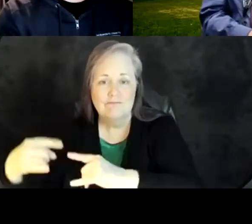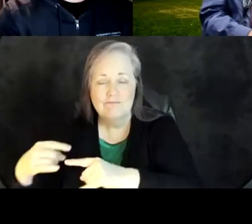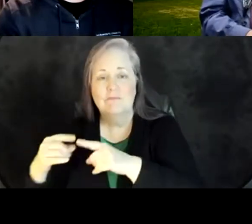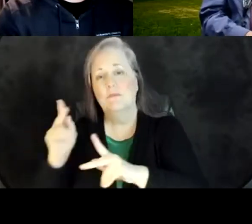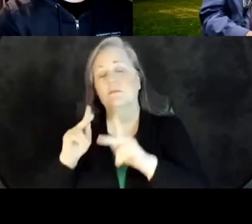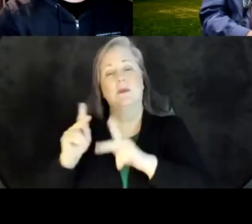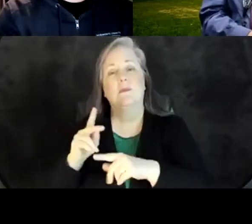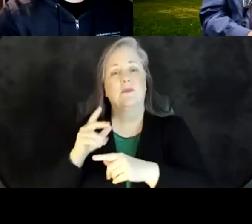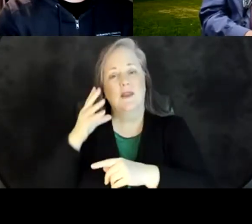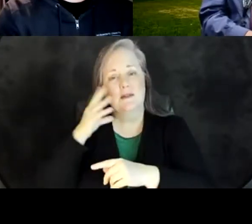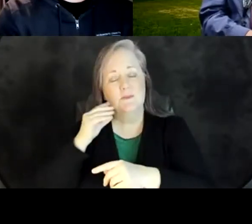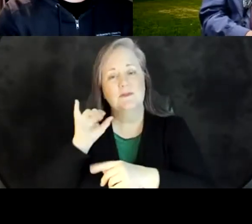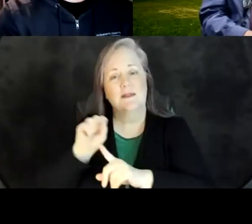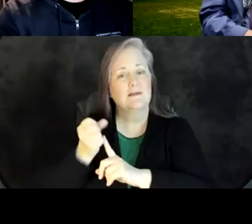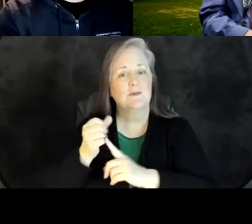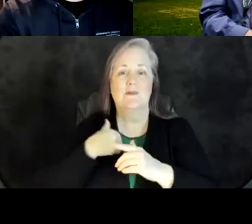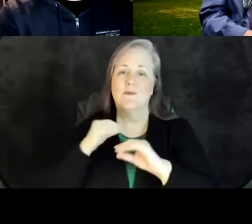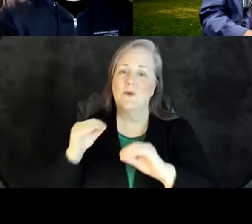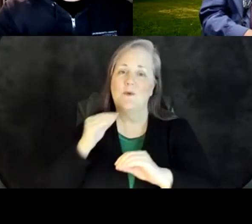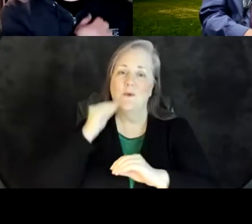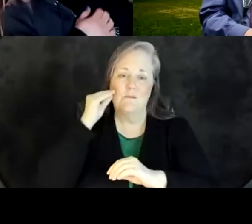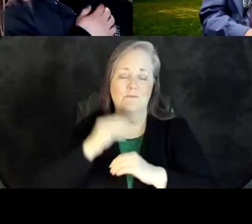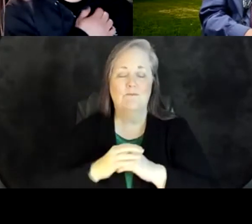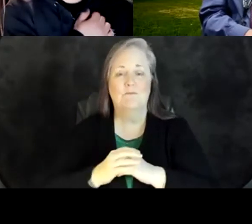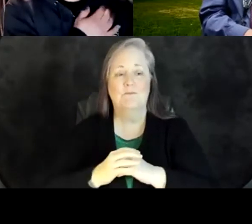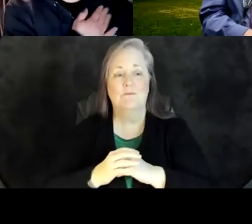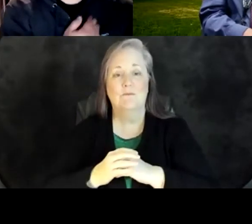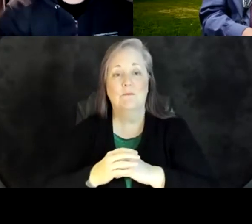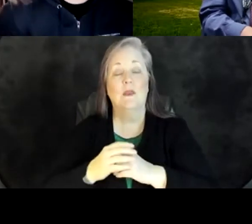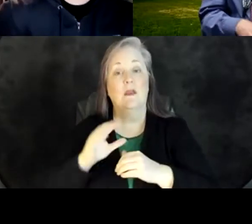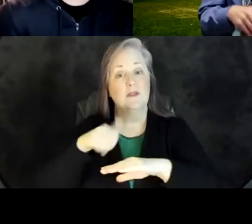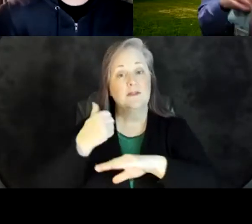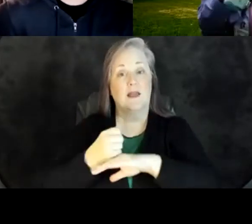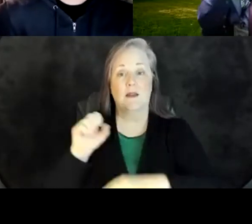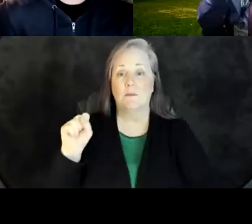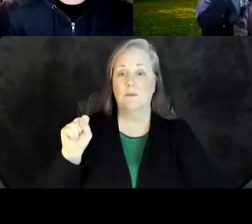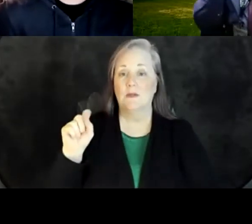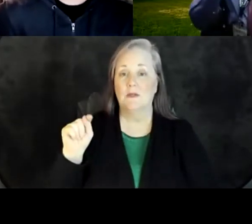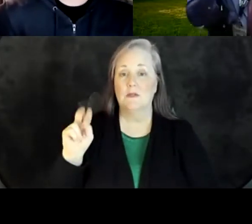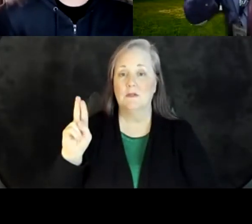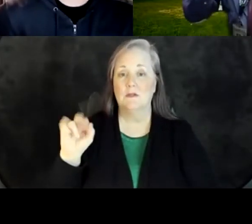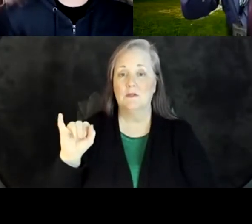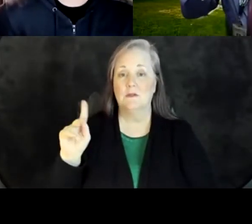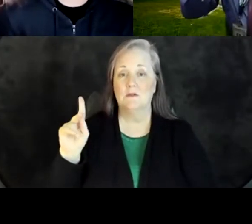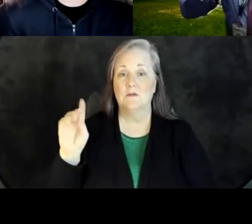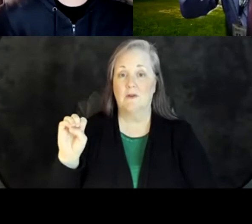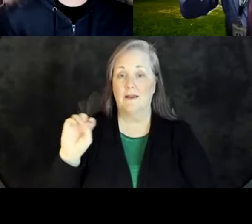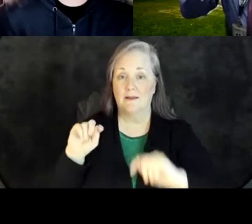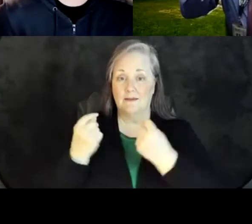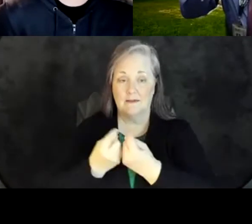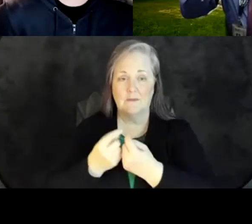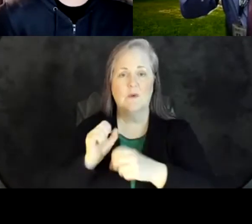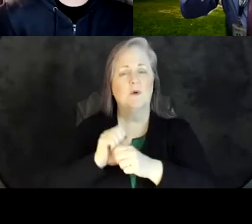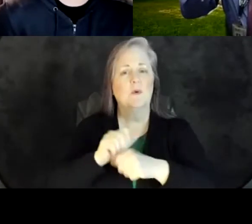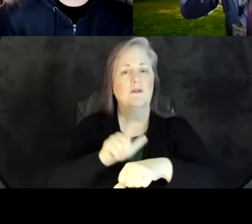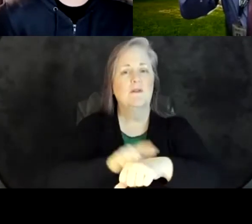experiencing homelessness. And then we have put together a strike team to work with our long-term